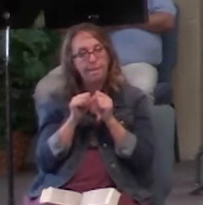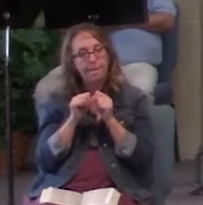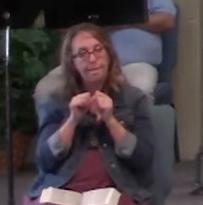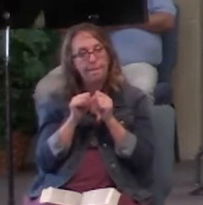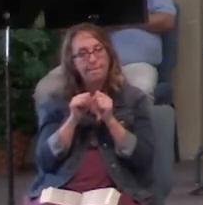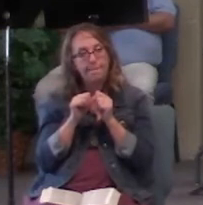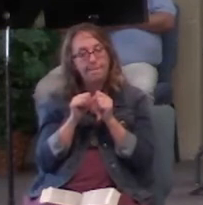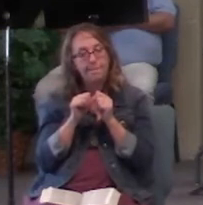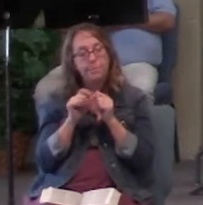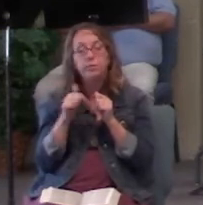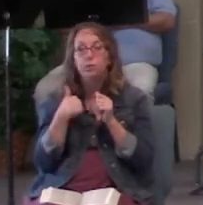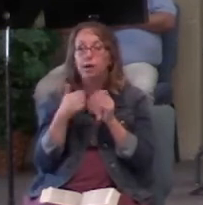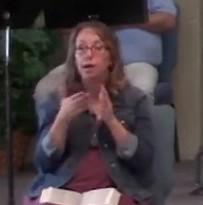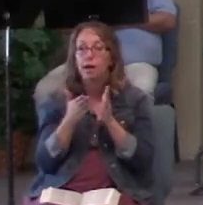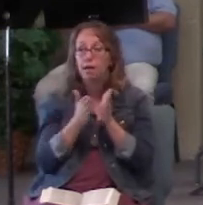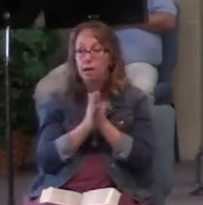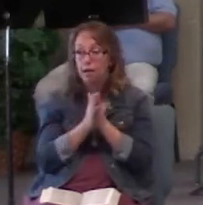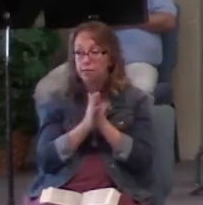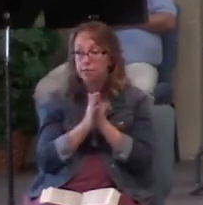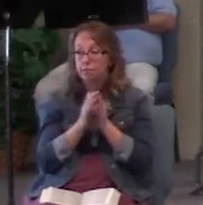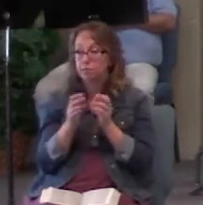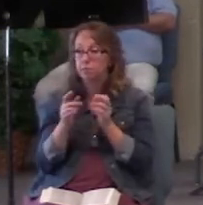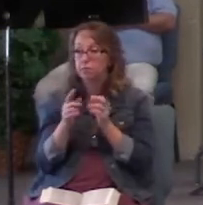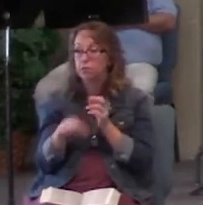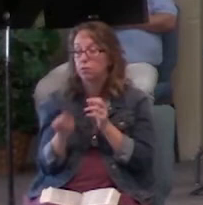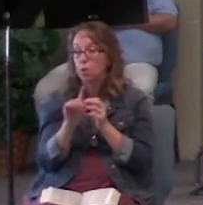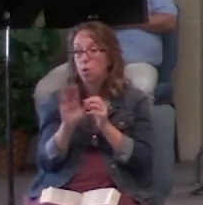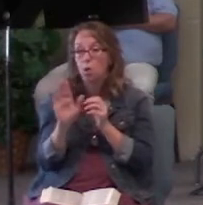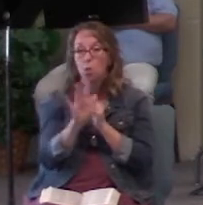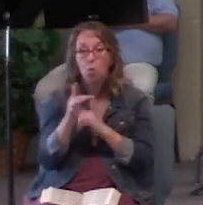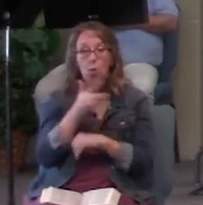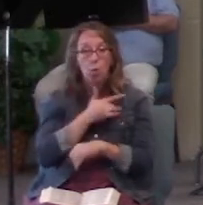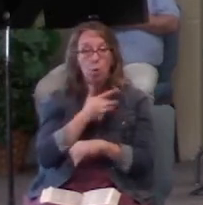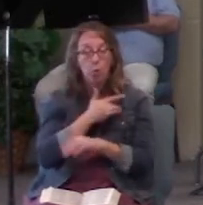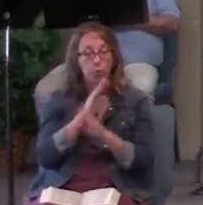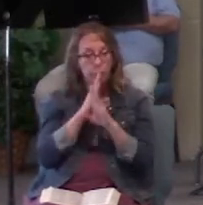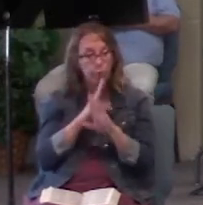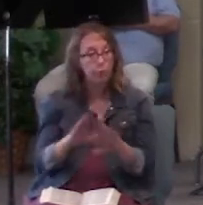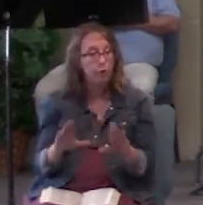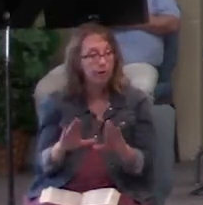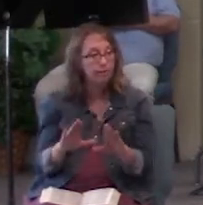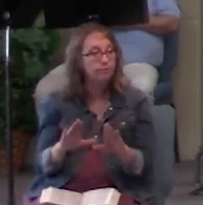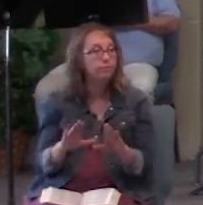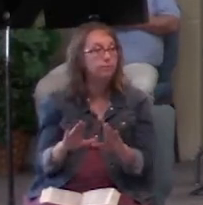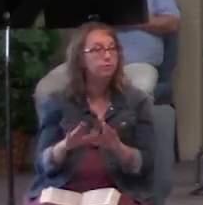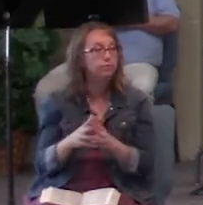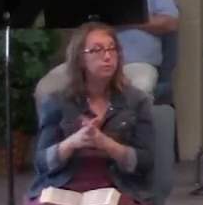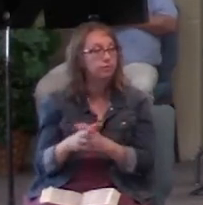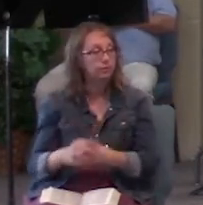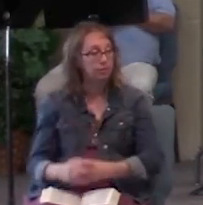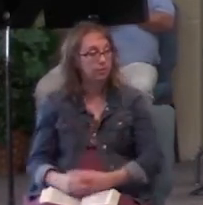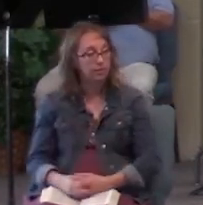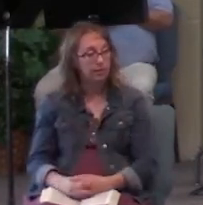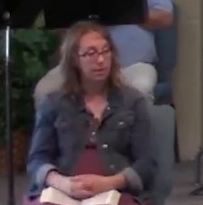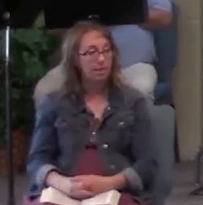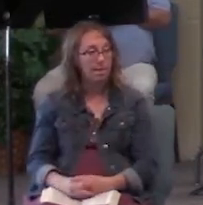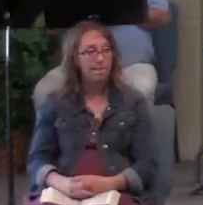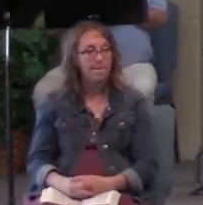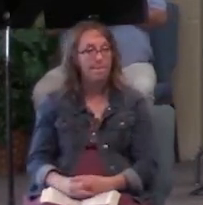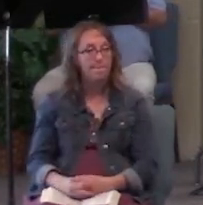And so I'm going to ask if you'll just quiet your hearts, bow your heads, if you will.